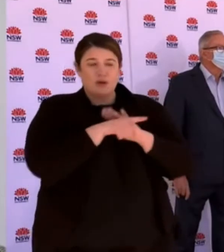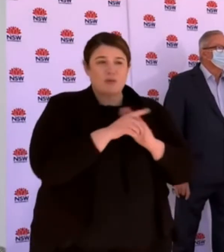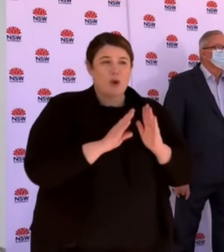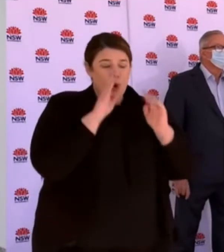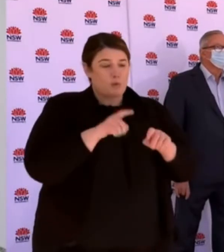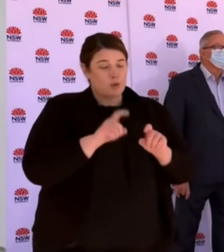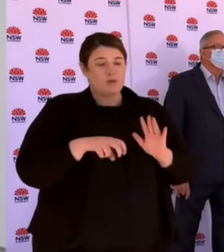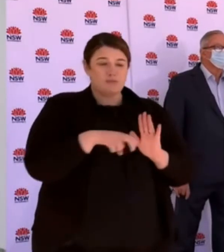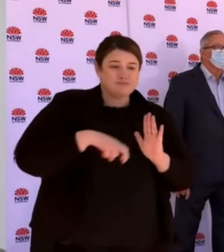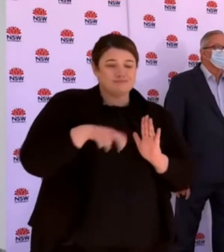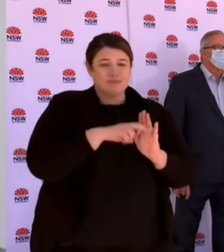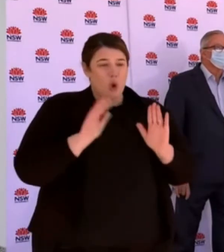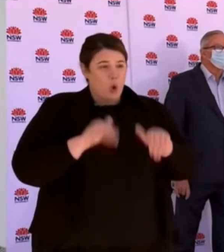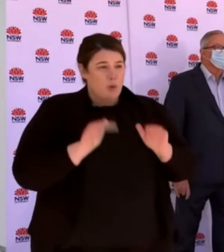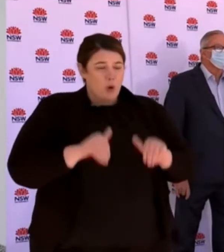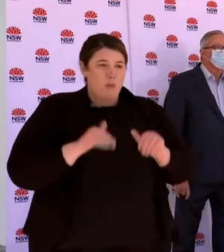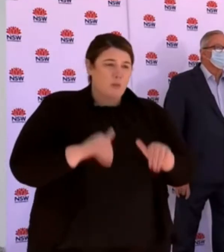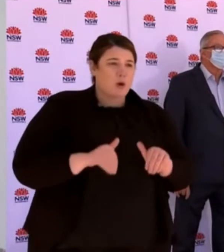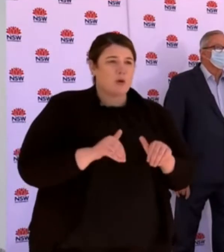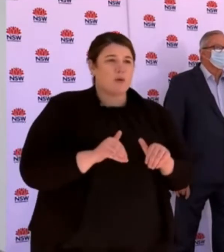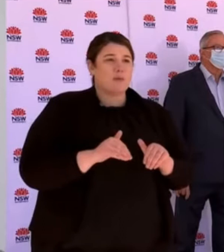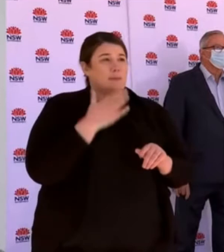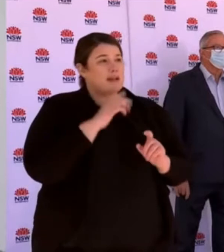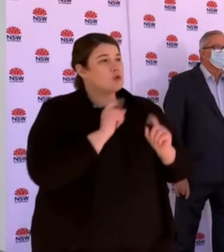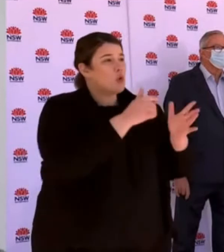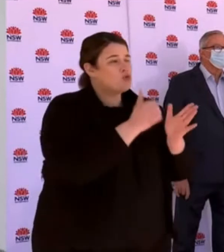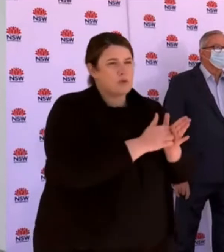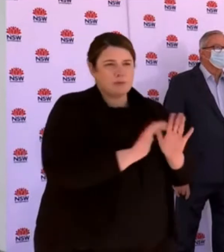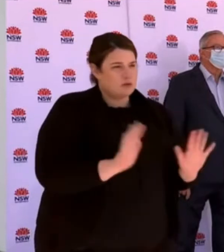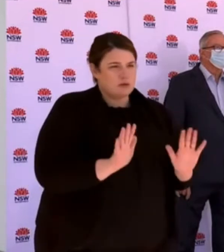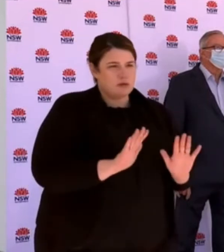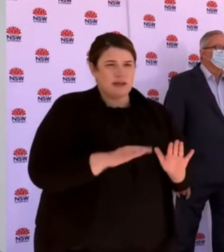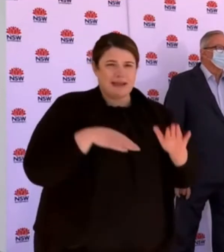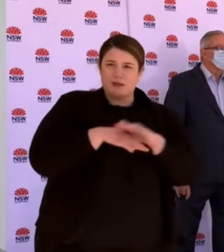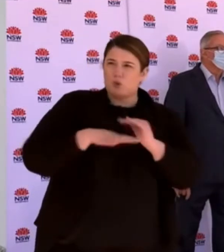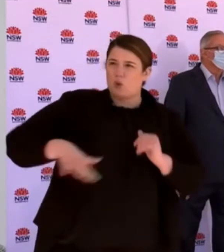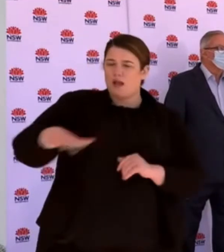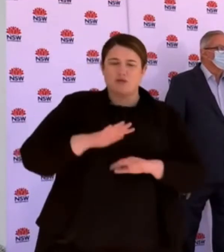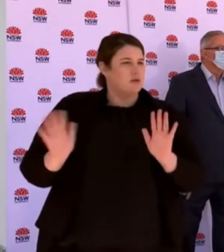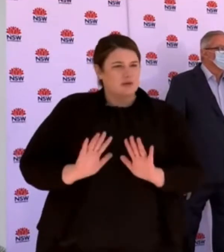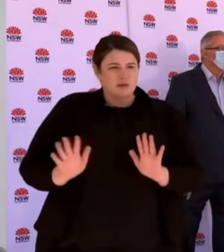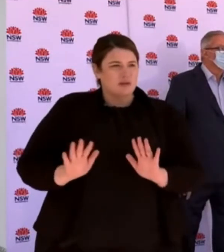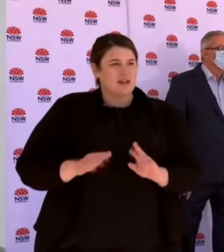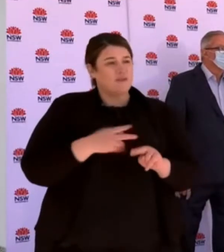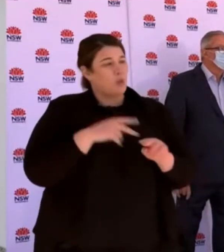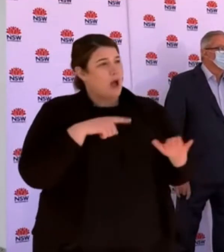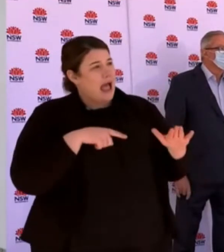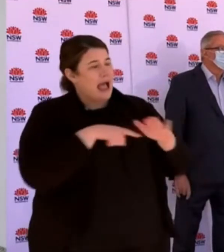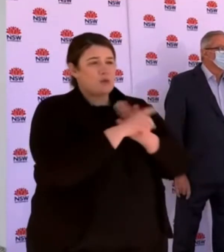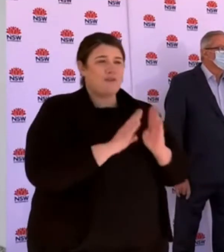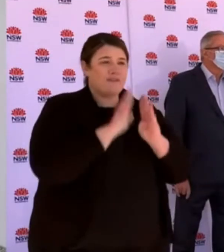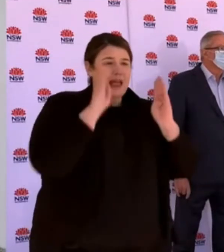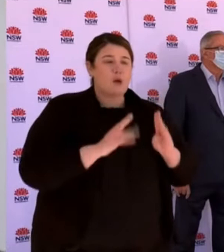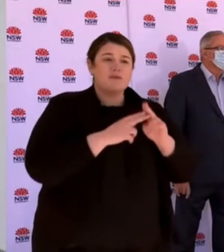today, if you've been staying at home and doing the right thing, please avoid shopping centres or indoor areas. If you do feel you need to get